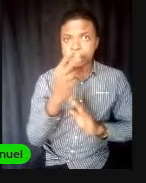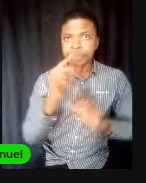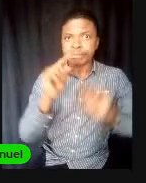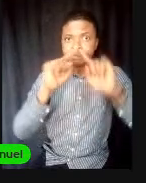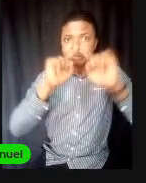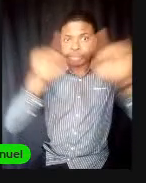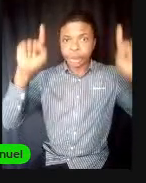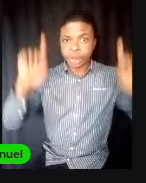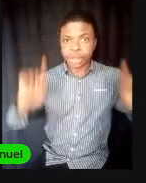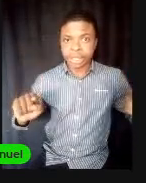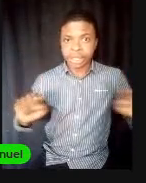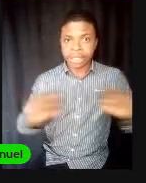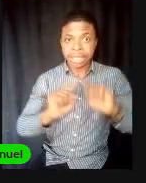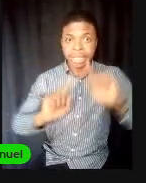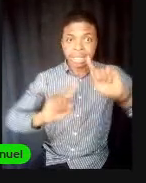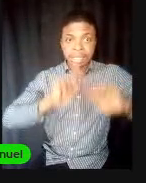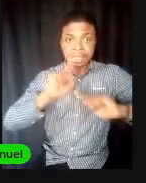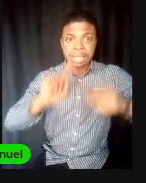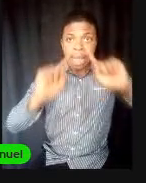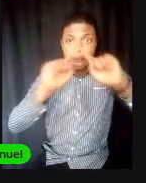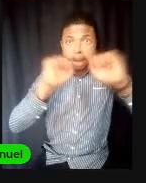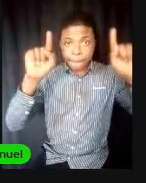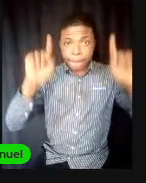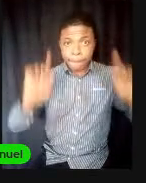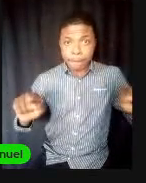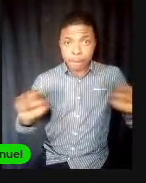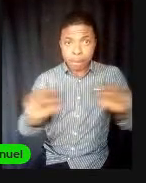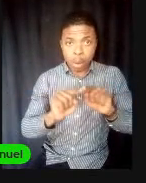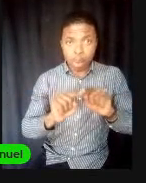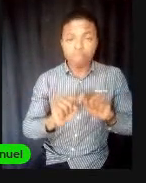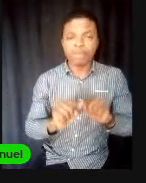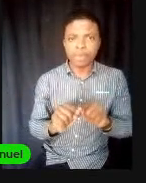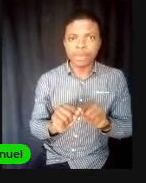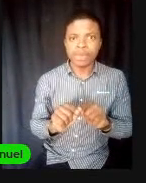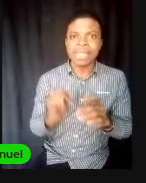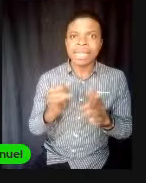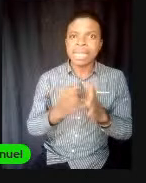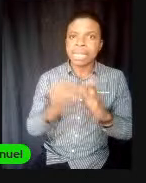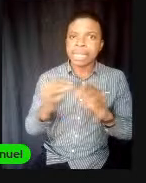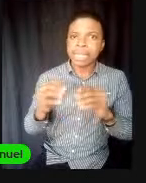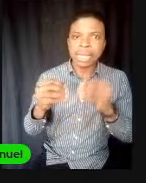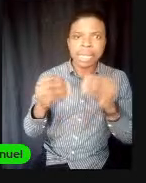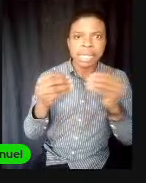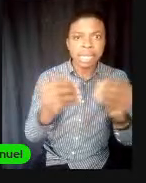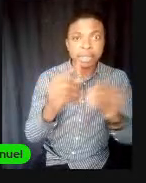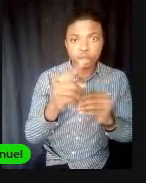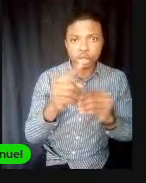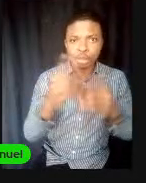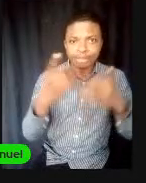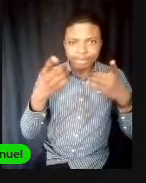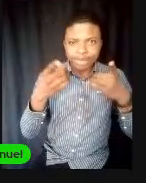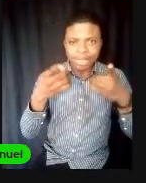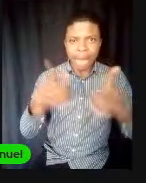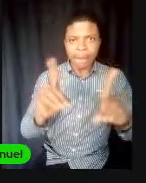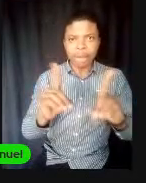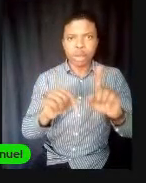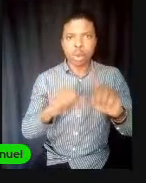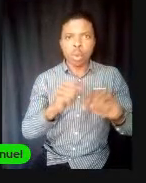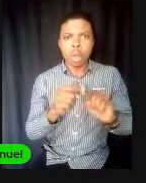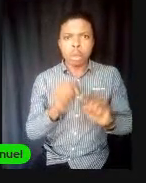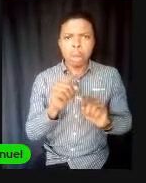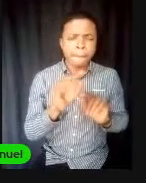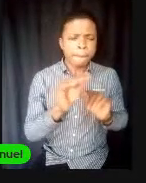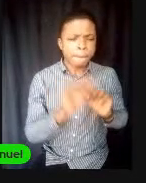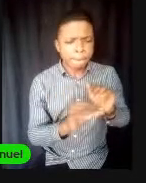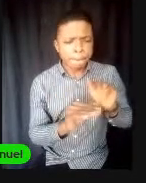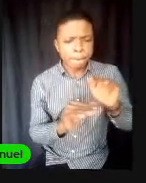The signboard is a graphic design also. It gives you direction. That is the message it's passing. It gives you direction. It shows you this is the